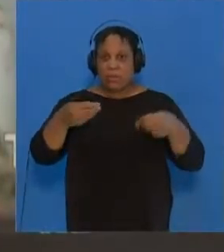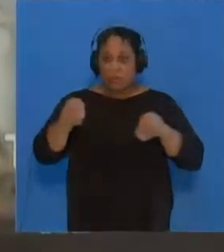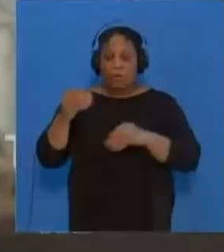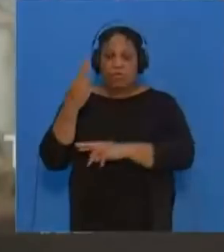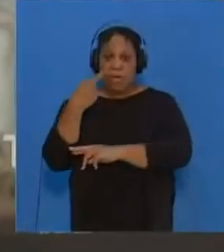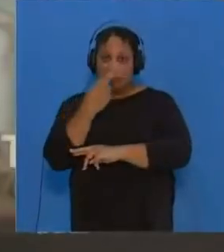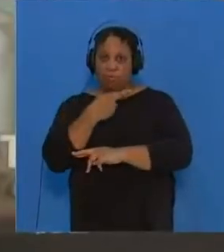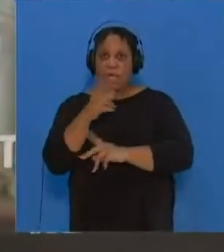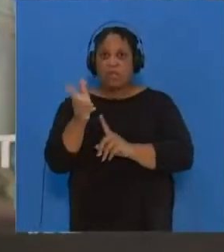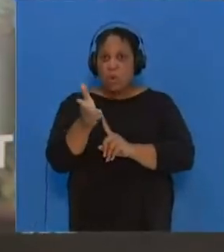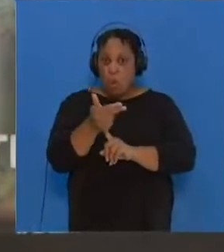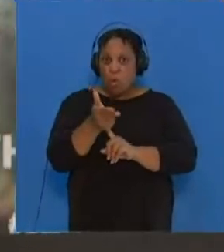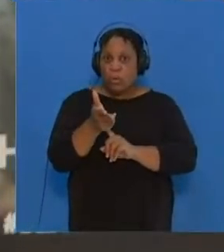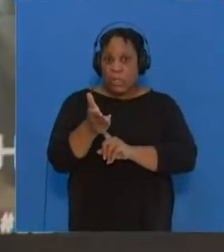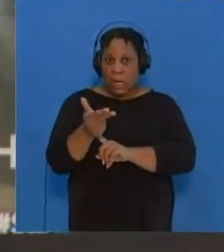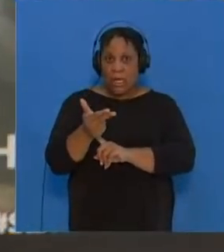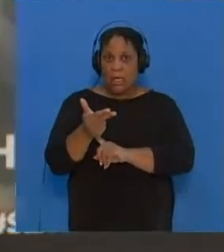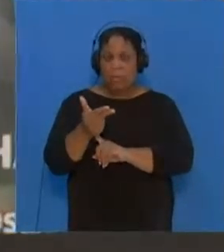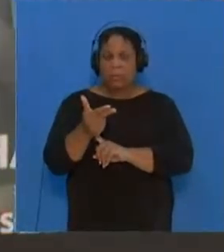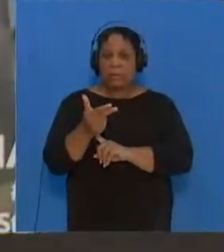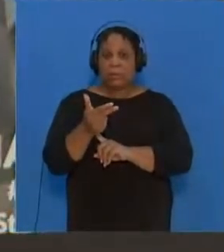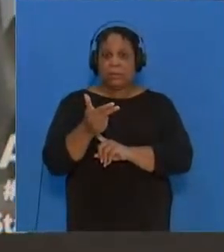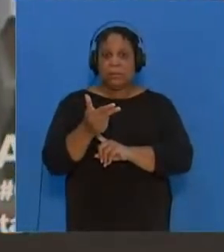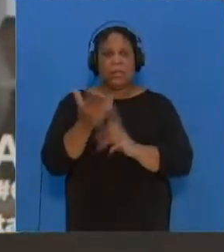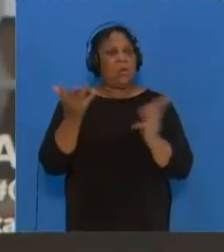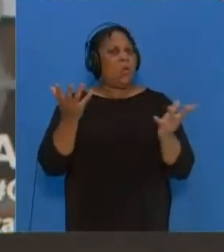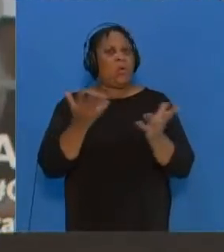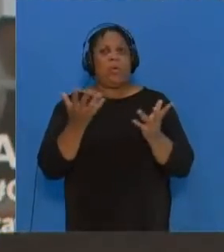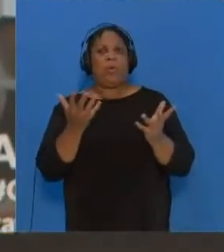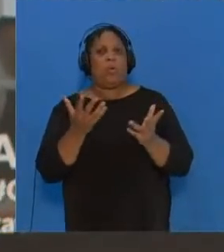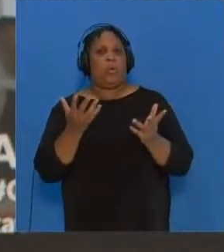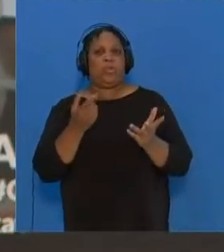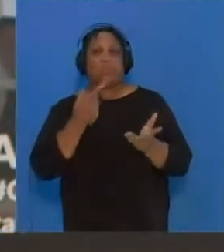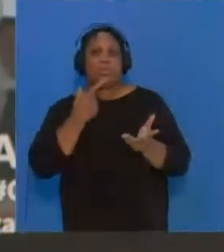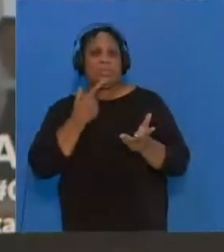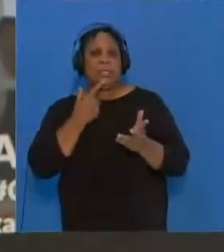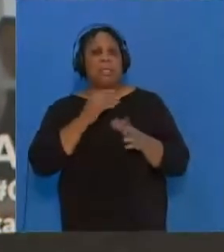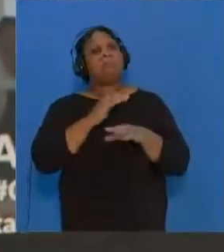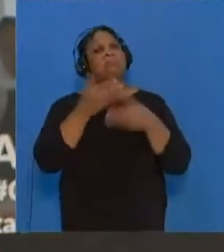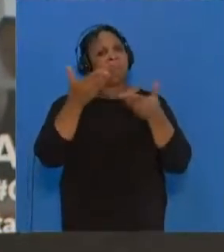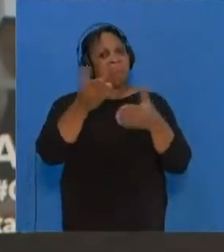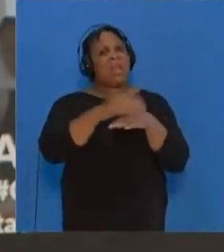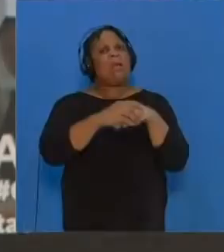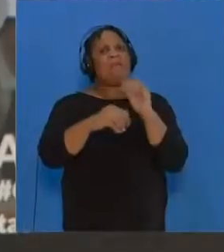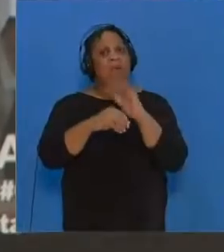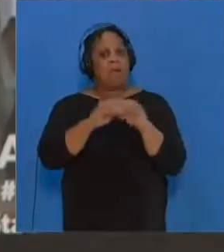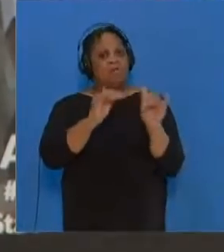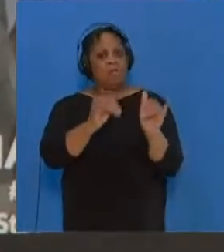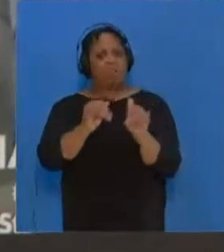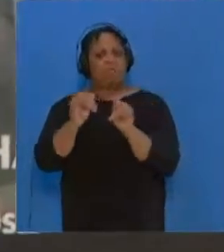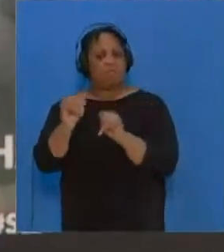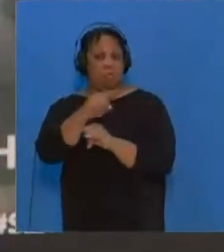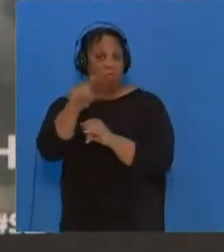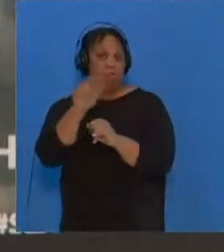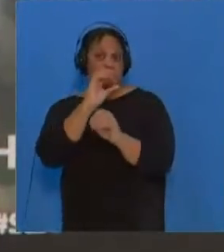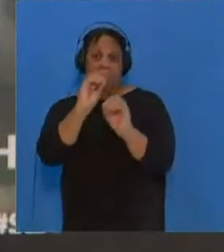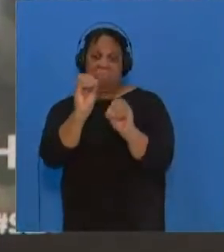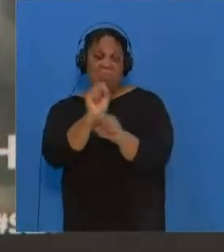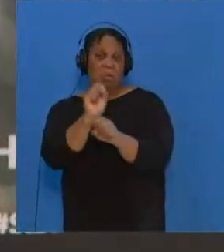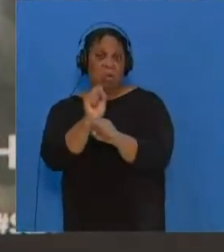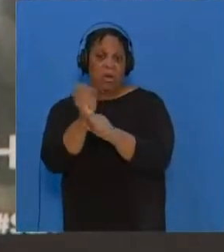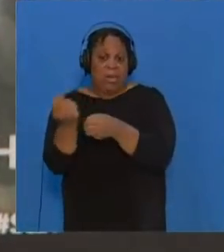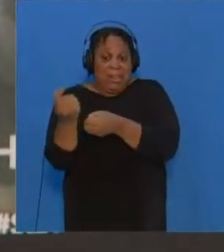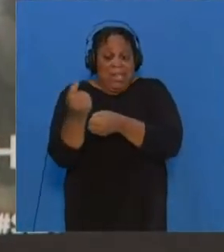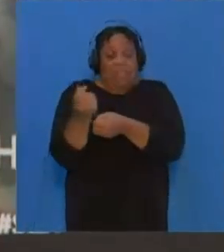restaurants, and hotel workers. What might you say to comfort these individuals that's going to be employed until possibly